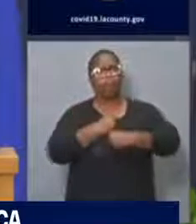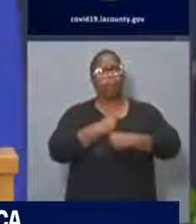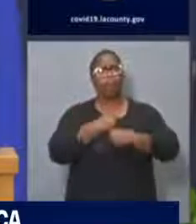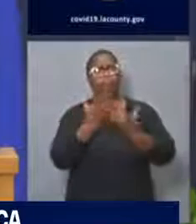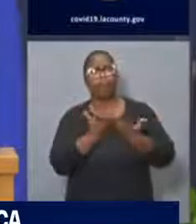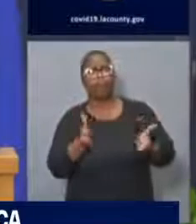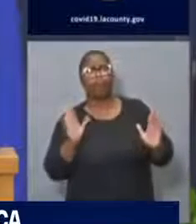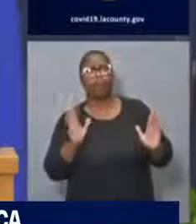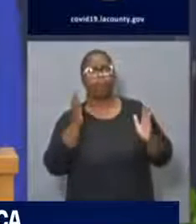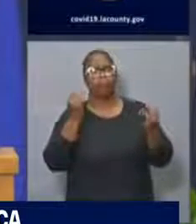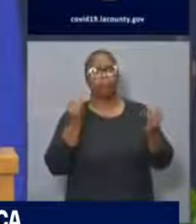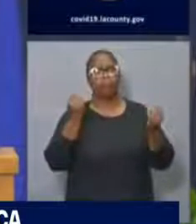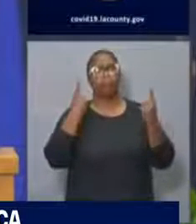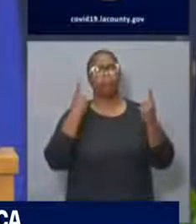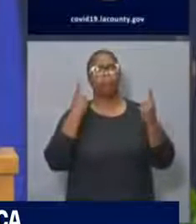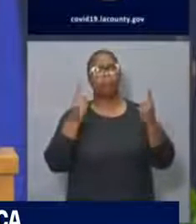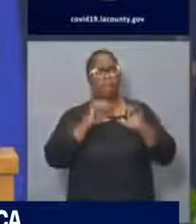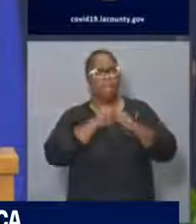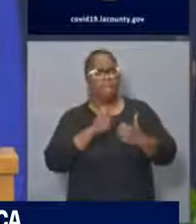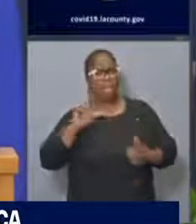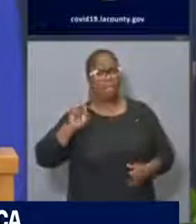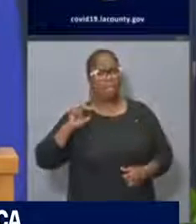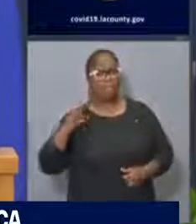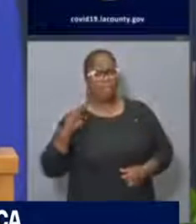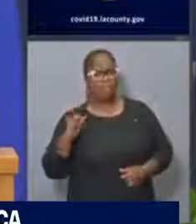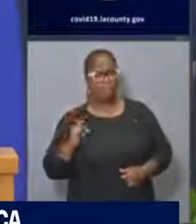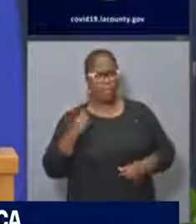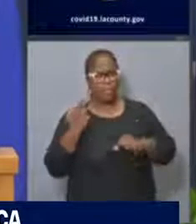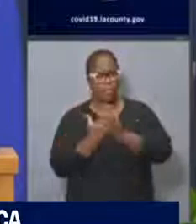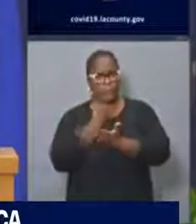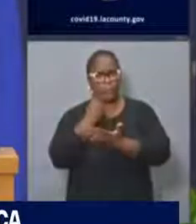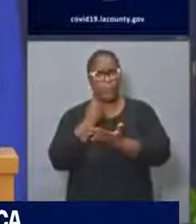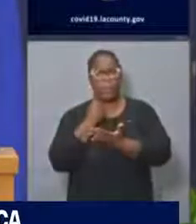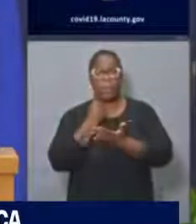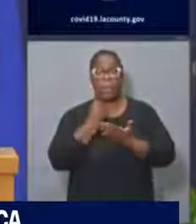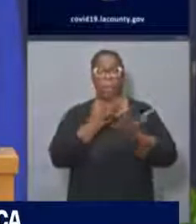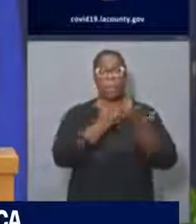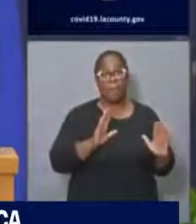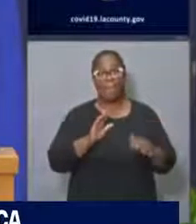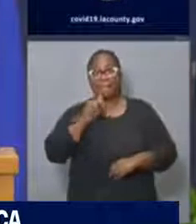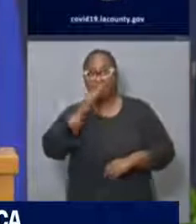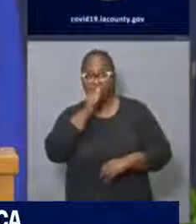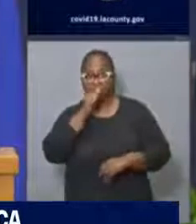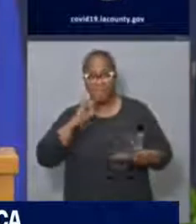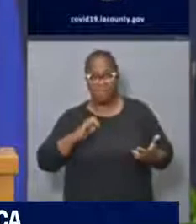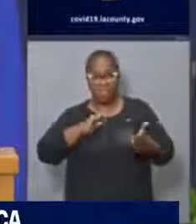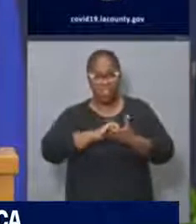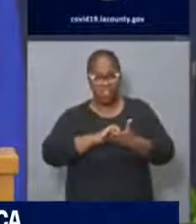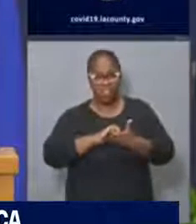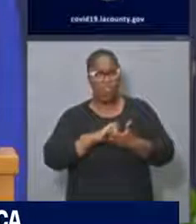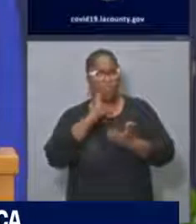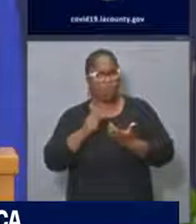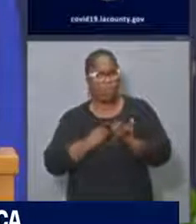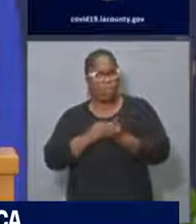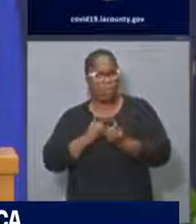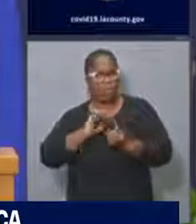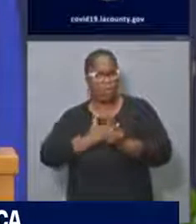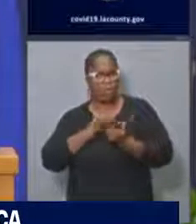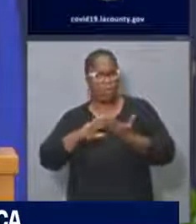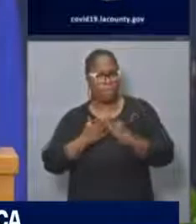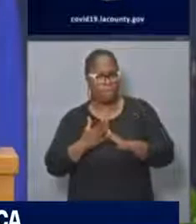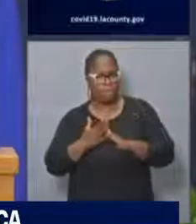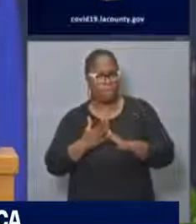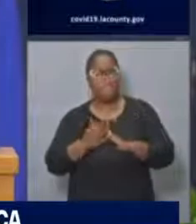overview of how DHS leverages public-private partnerships to support our communities and how identifying